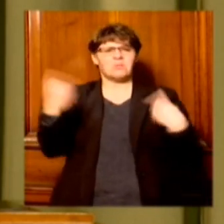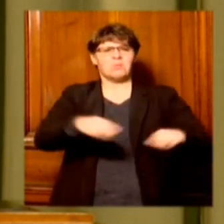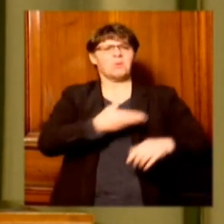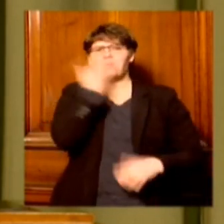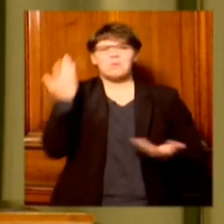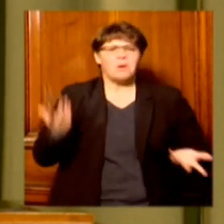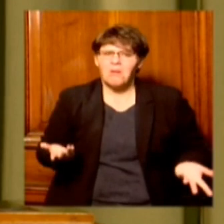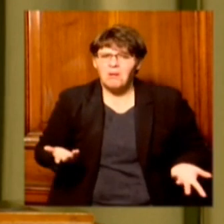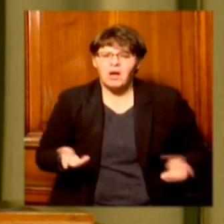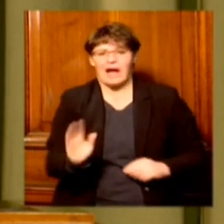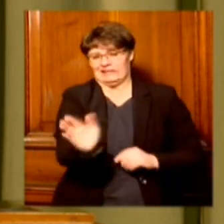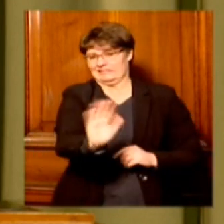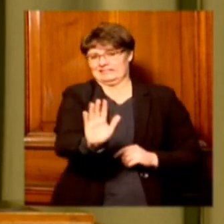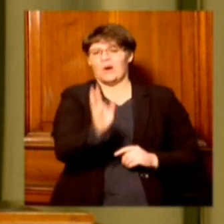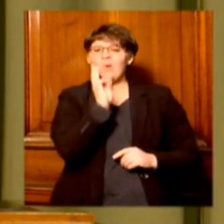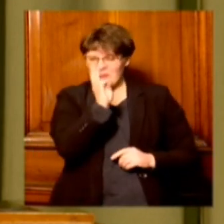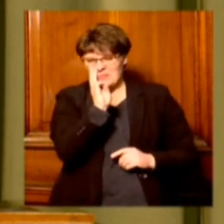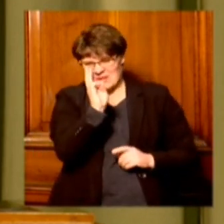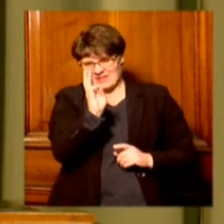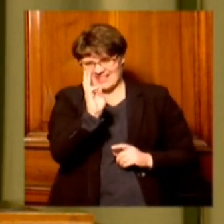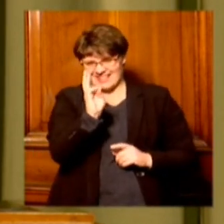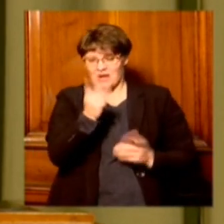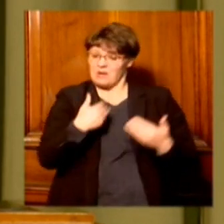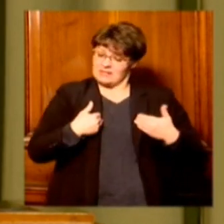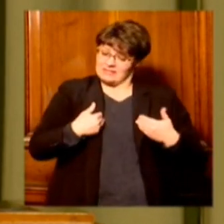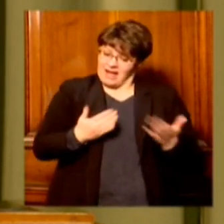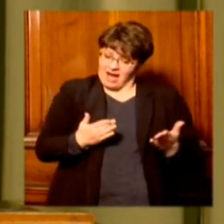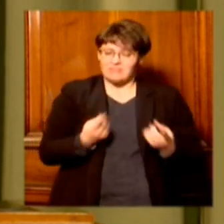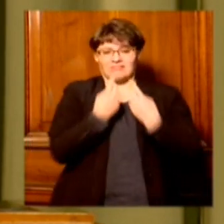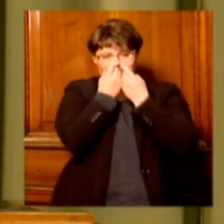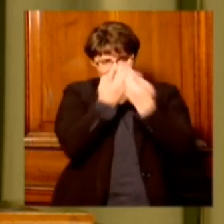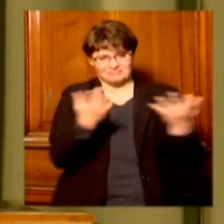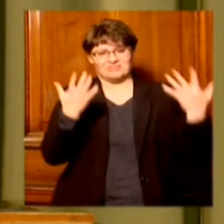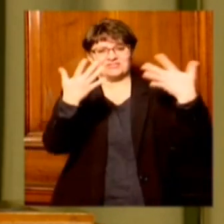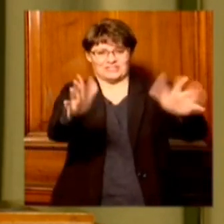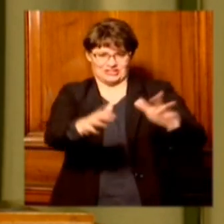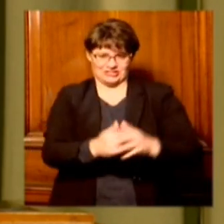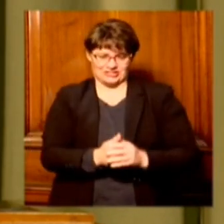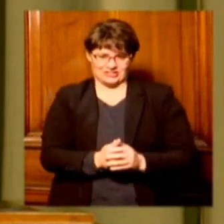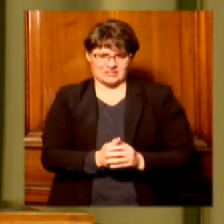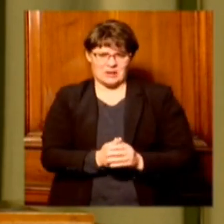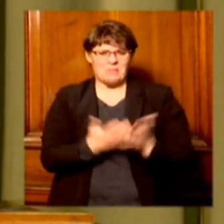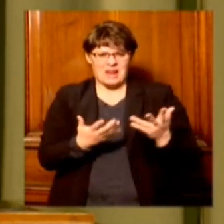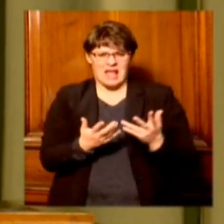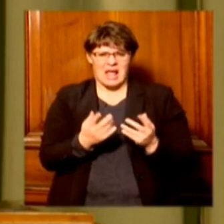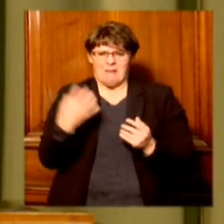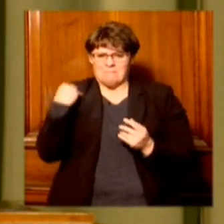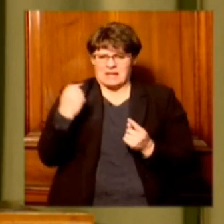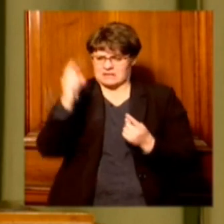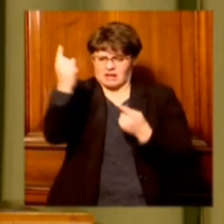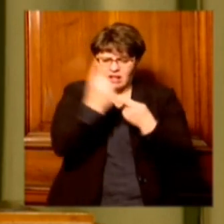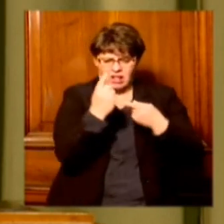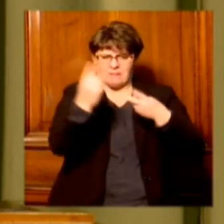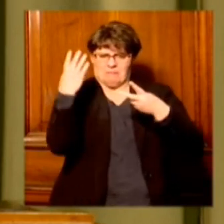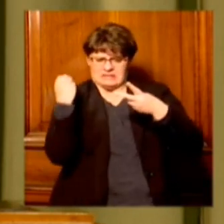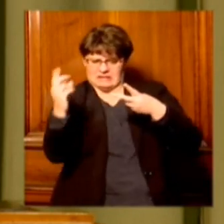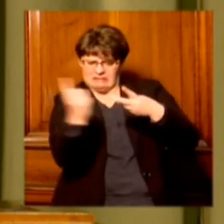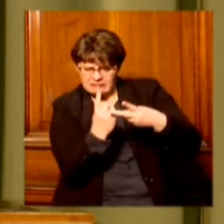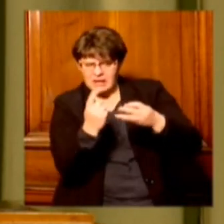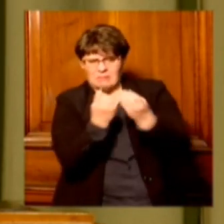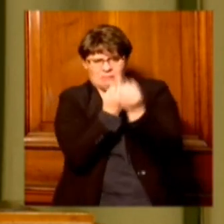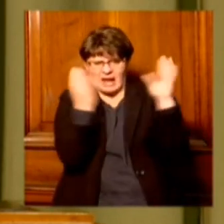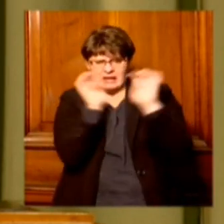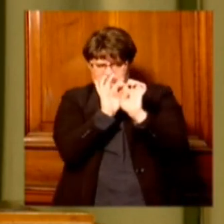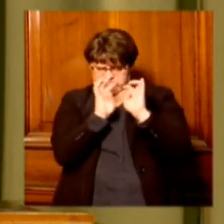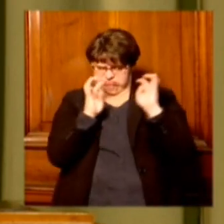come. Again, as we said when we started, we felt that if you bring too many ministers and